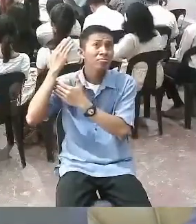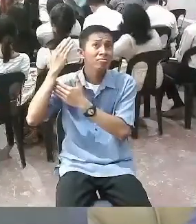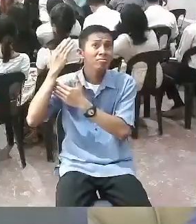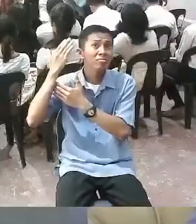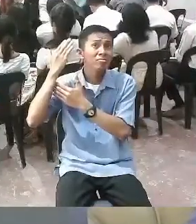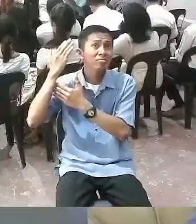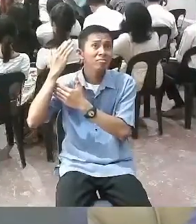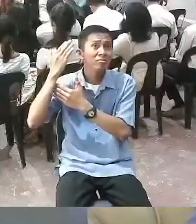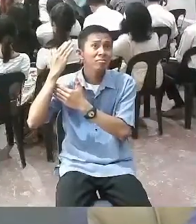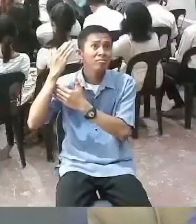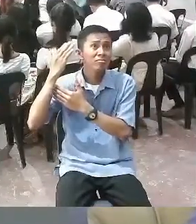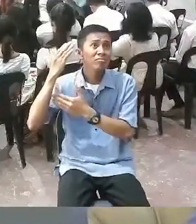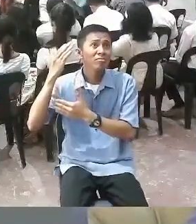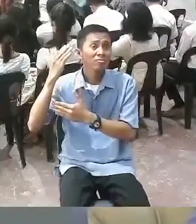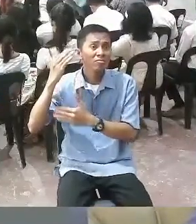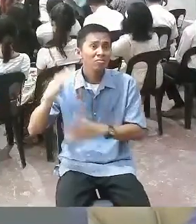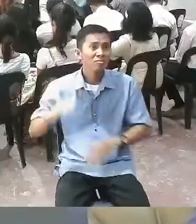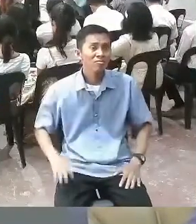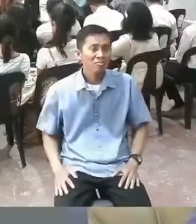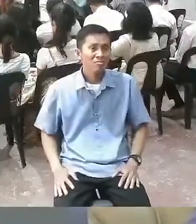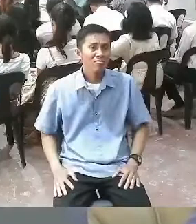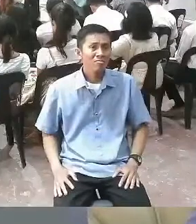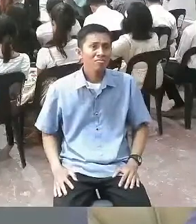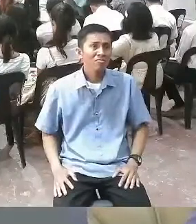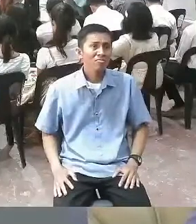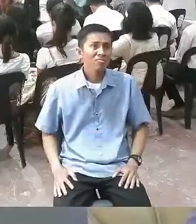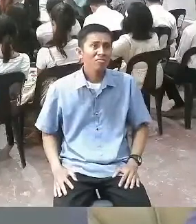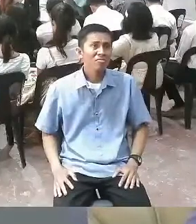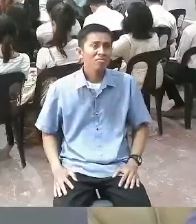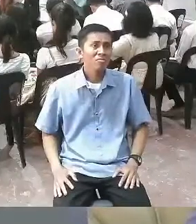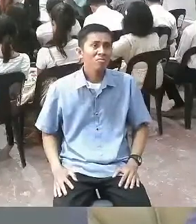and they're held hostage to their past.